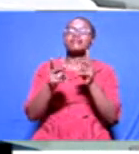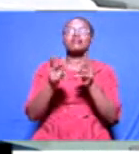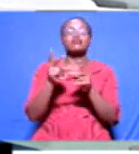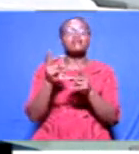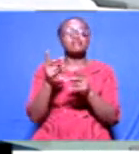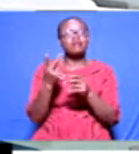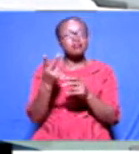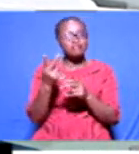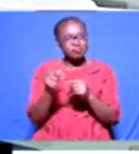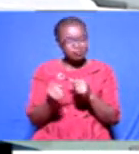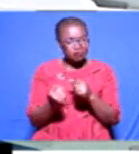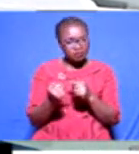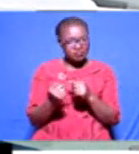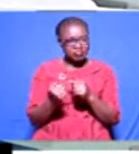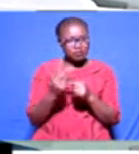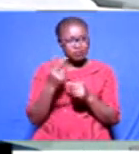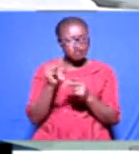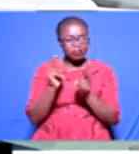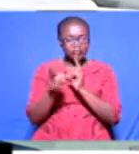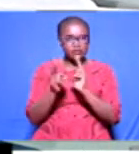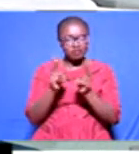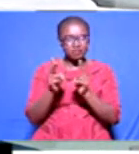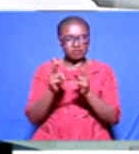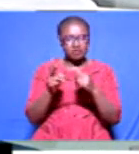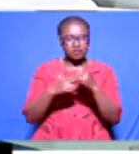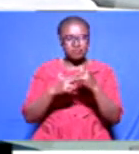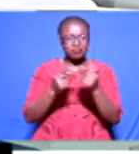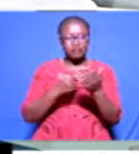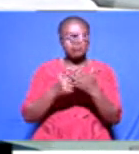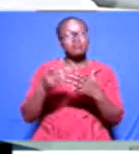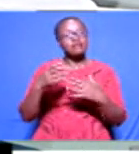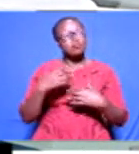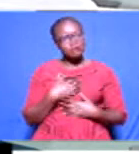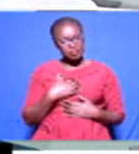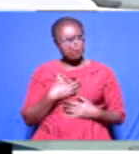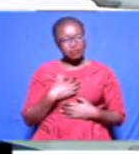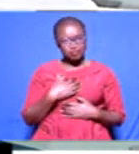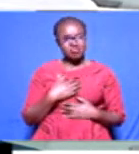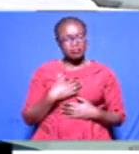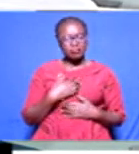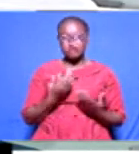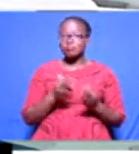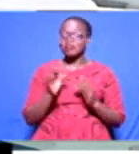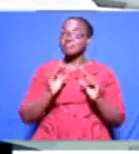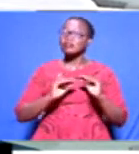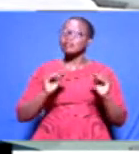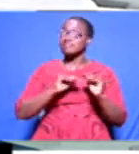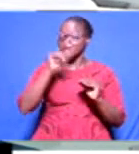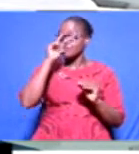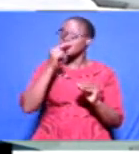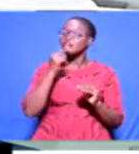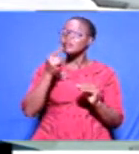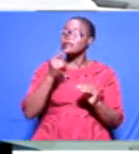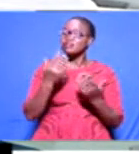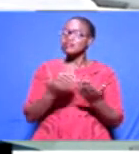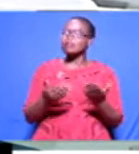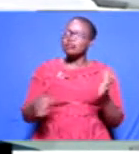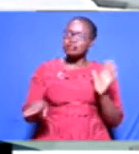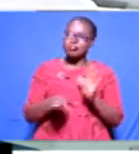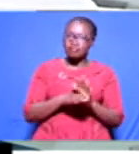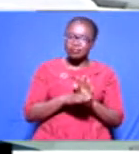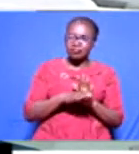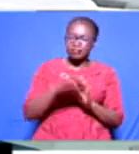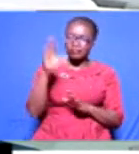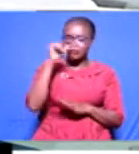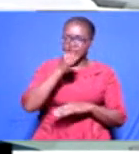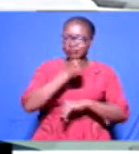a 7-week break. Even with free education and government assurance that no child will be turned away due to lack of school